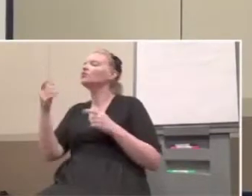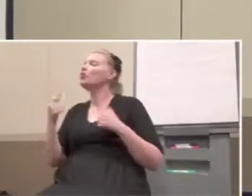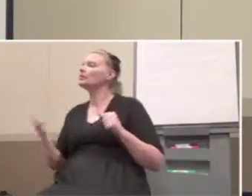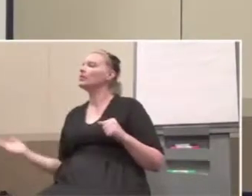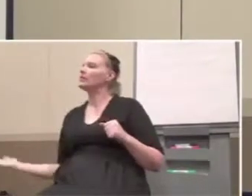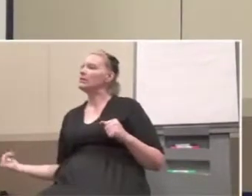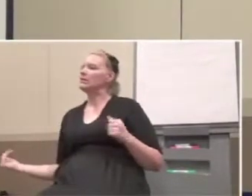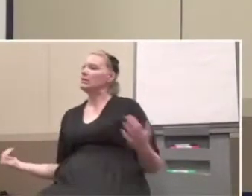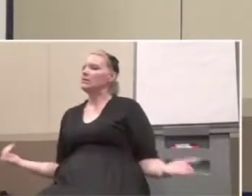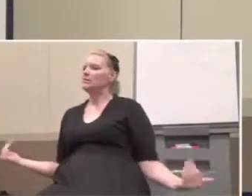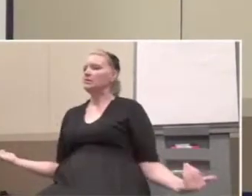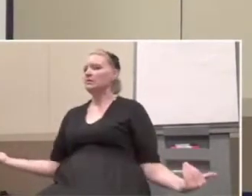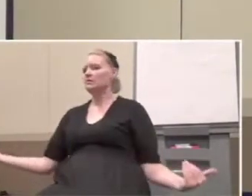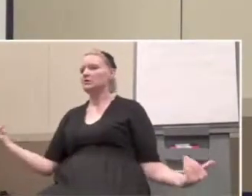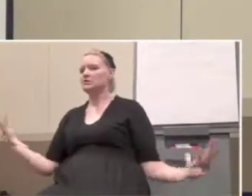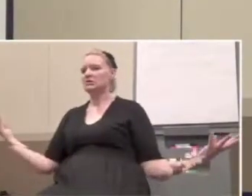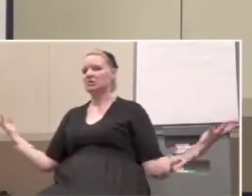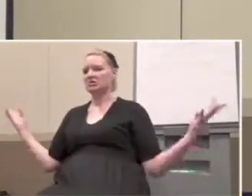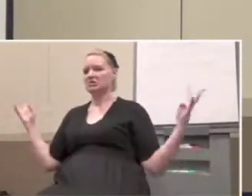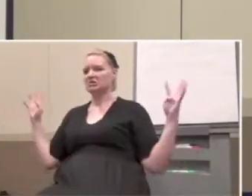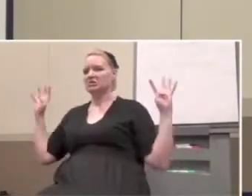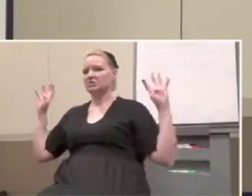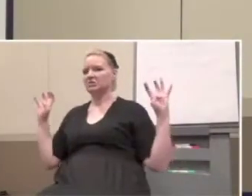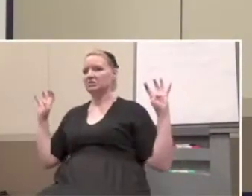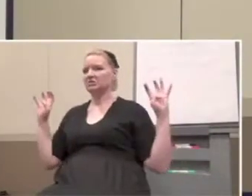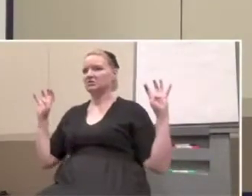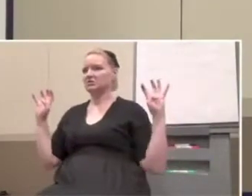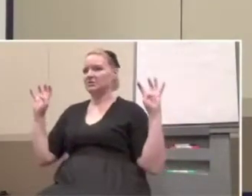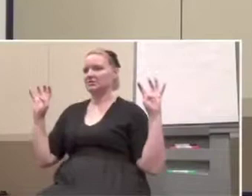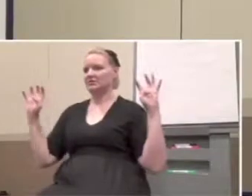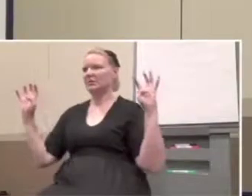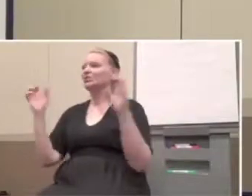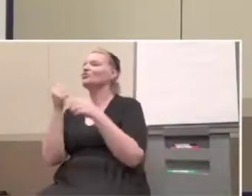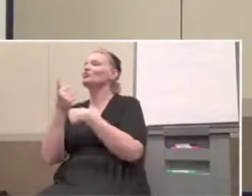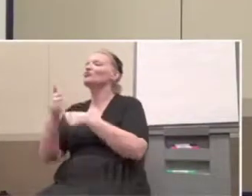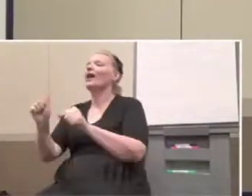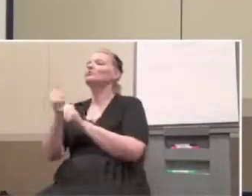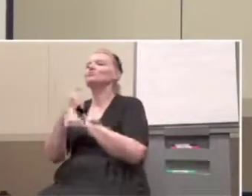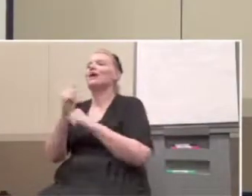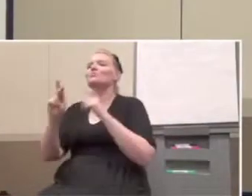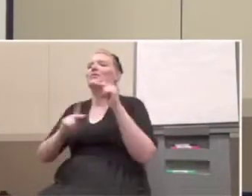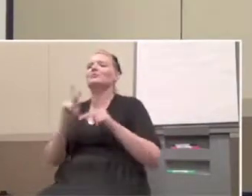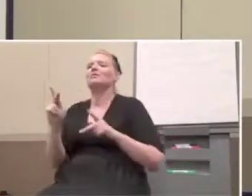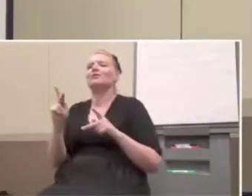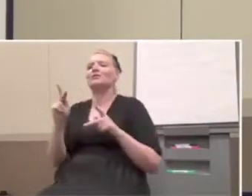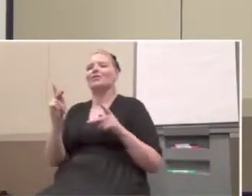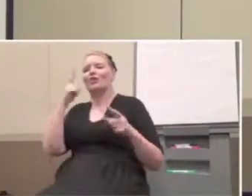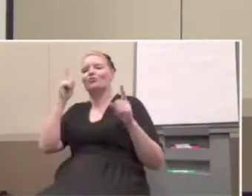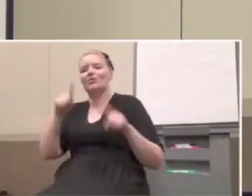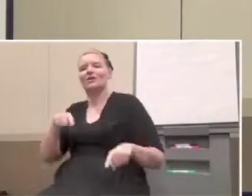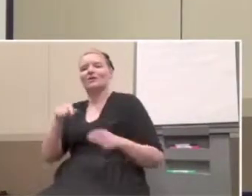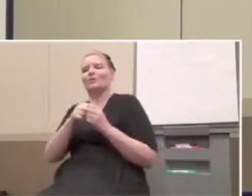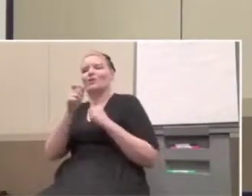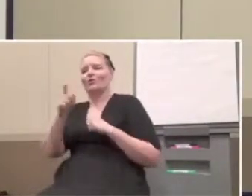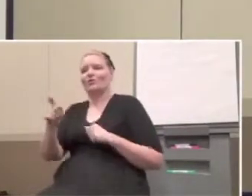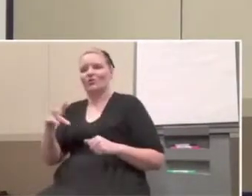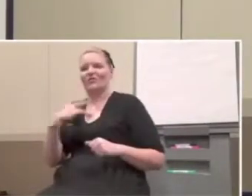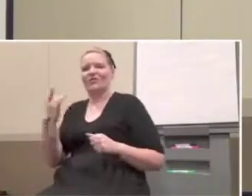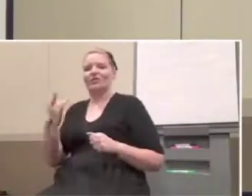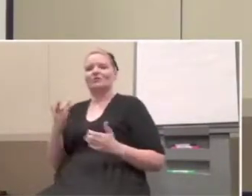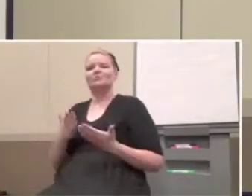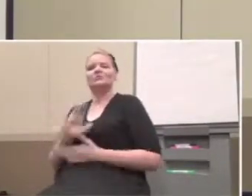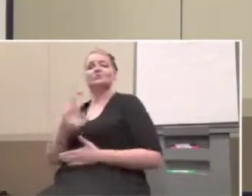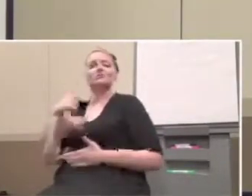at the person that you're angry with, or trying to get people to agree with you so you feel justified in being so